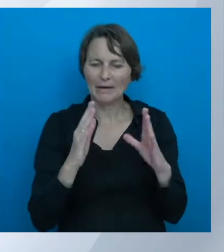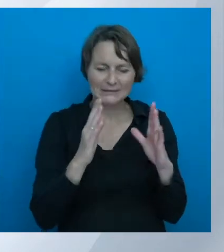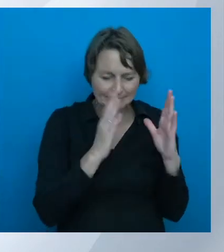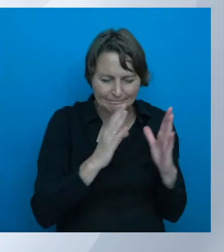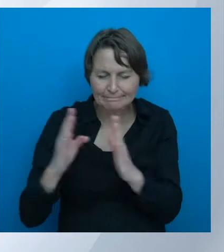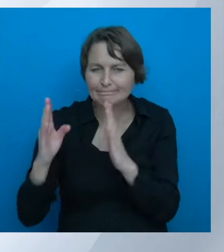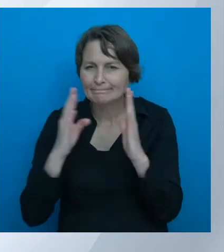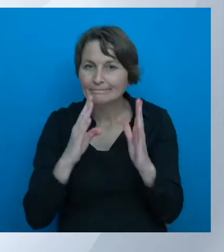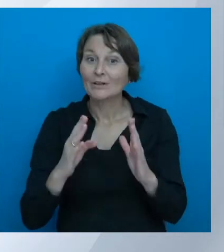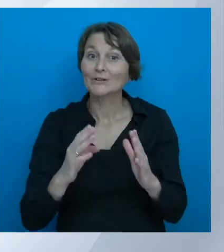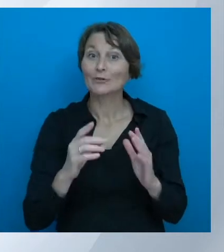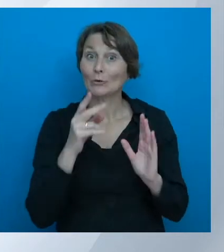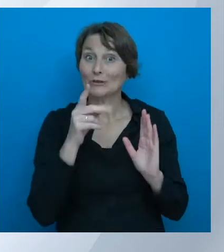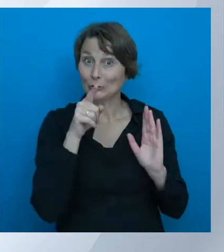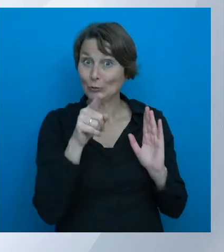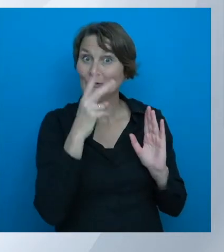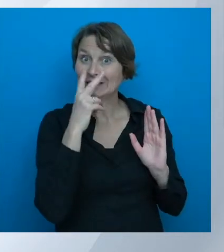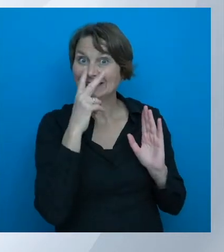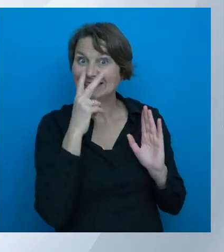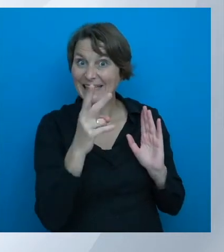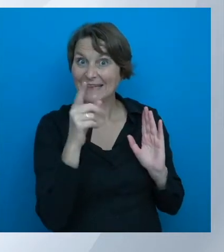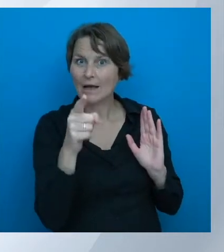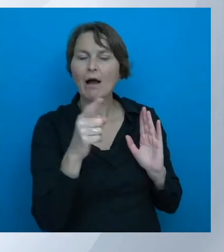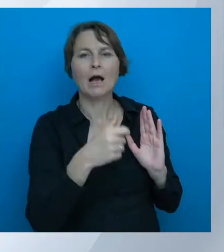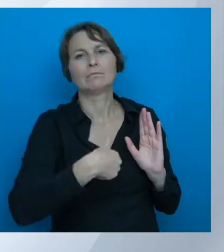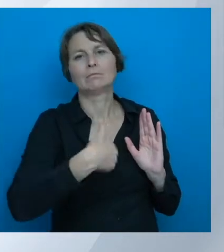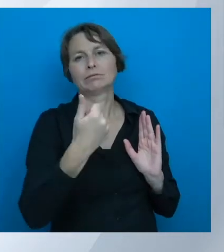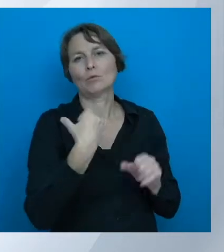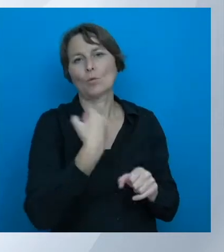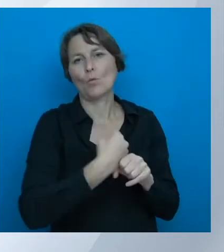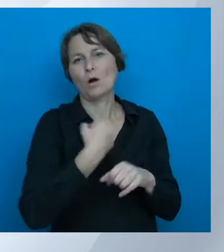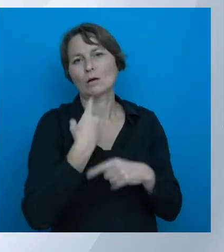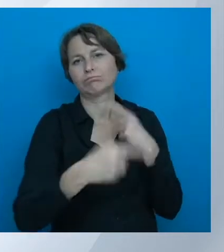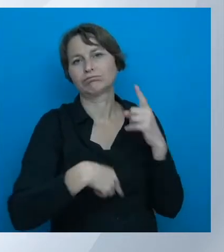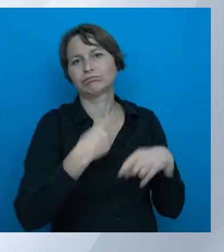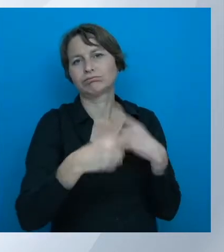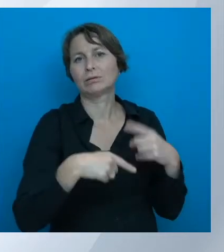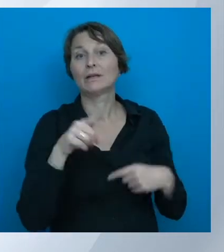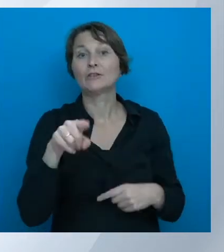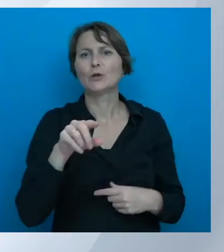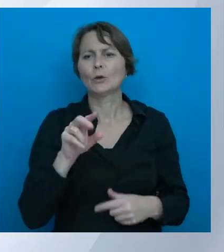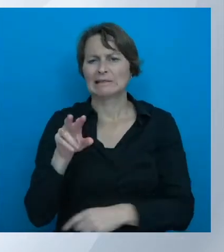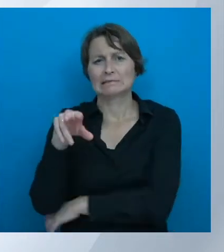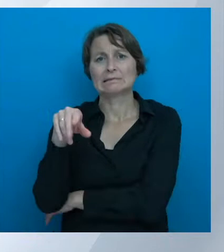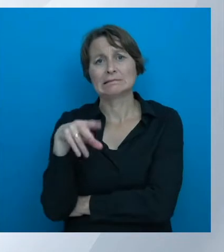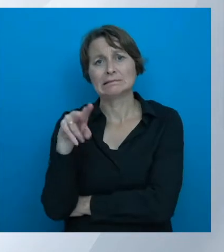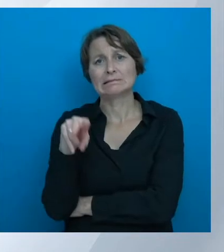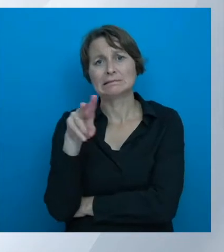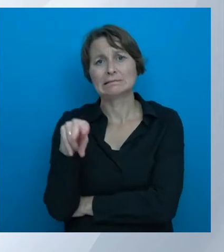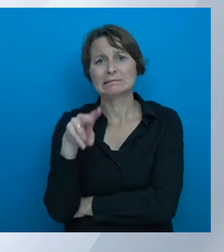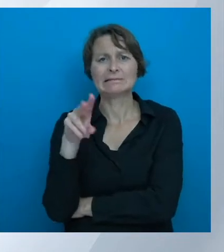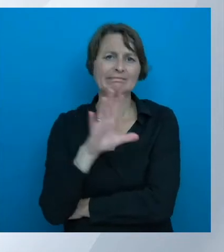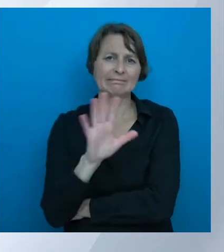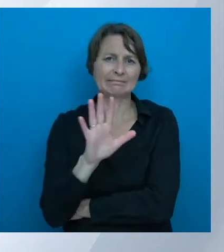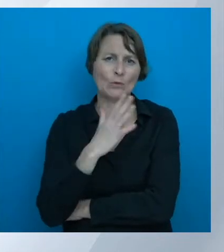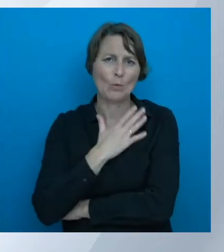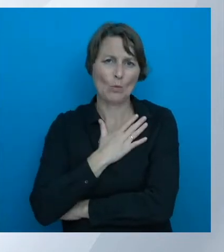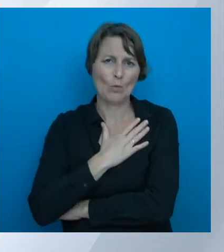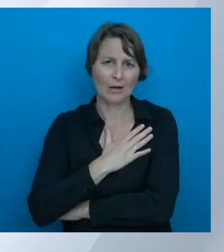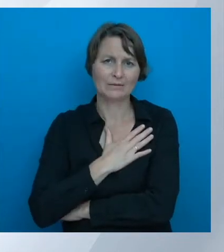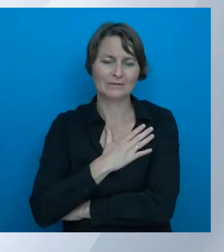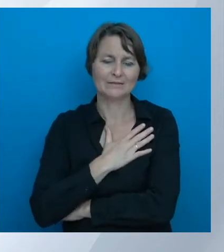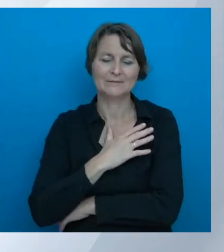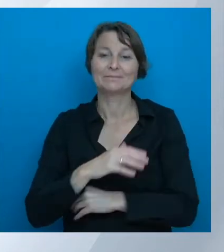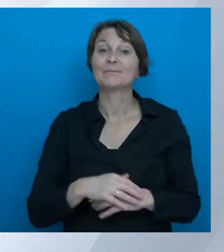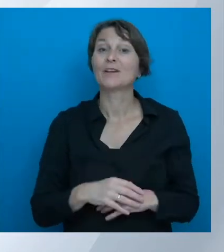working than me staring at the screen just hoping that it gets created sometime soon. But what I am going to do, any resources